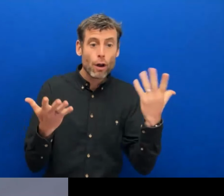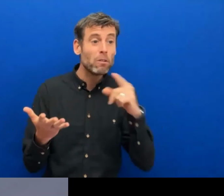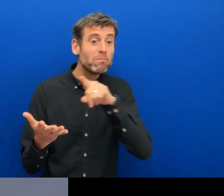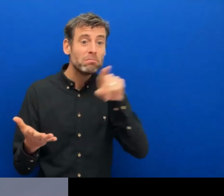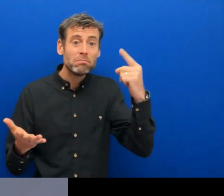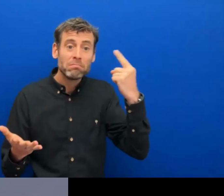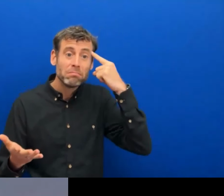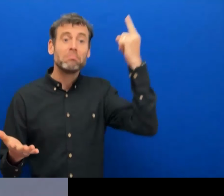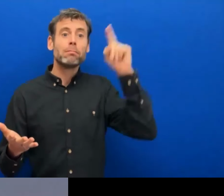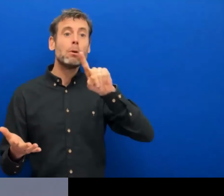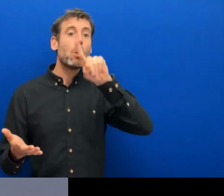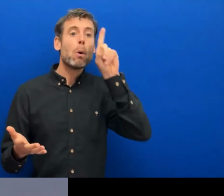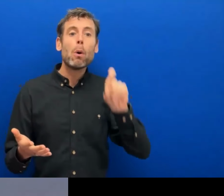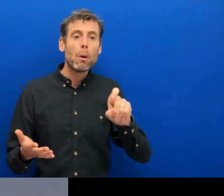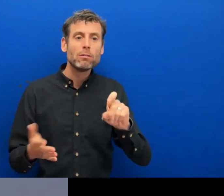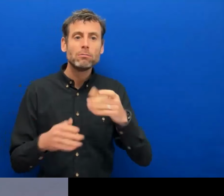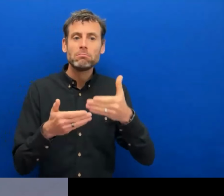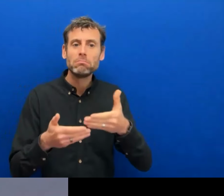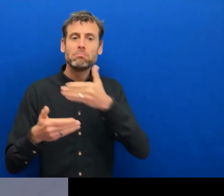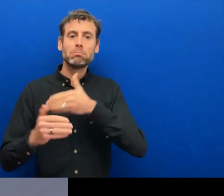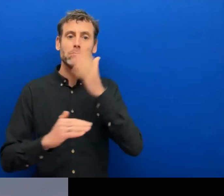John, Malin, or for, oh